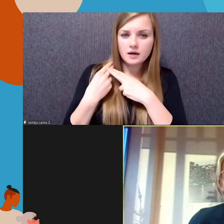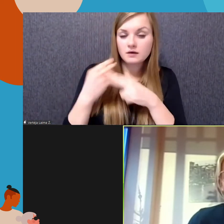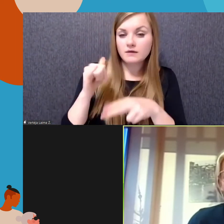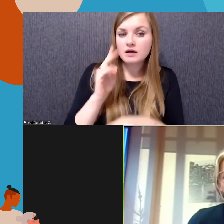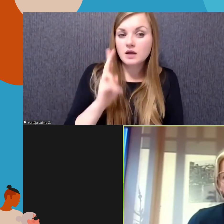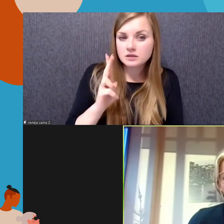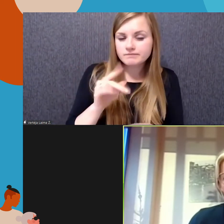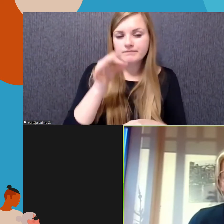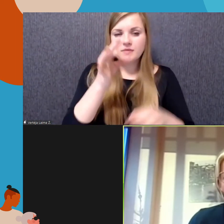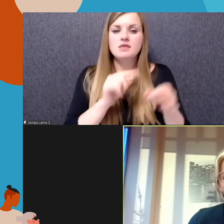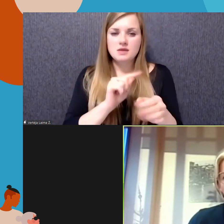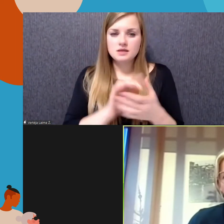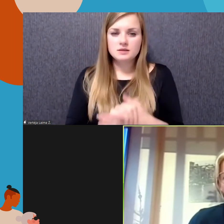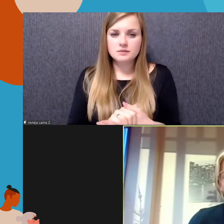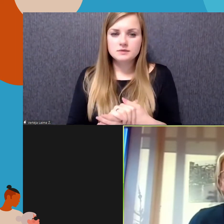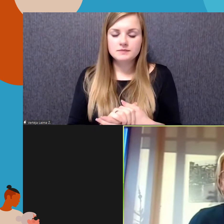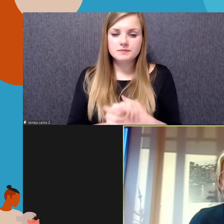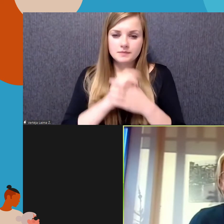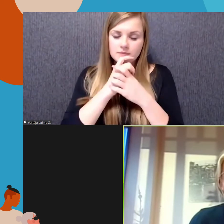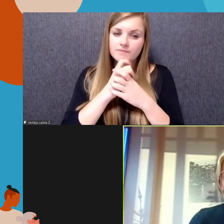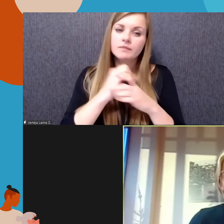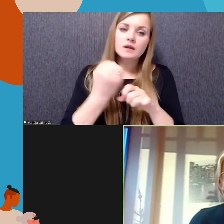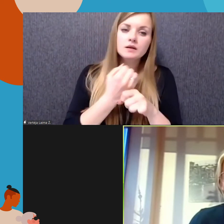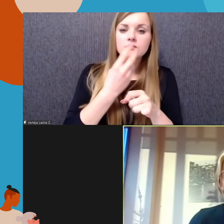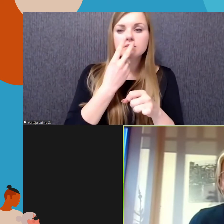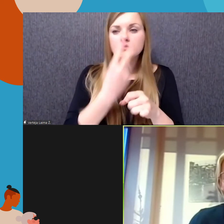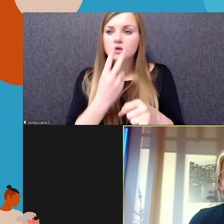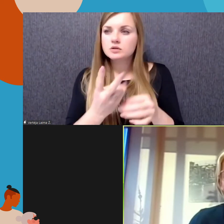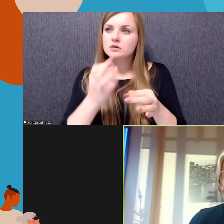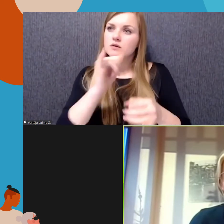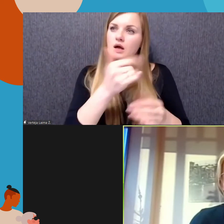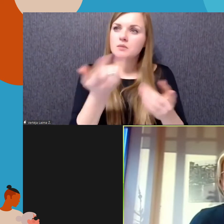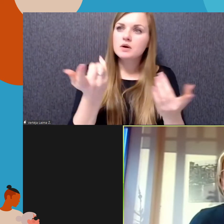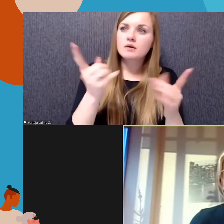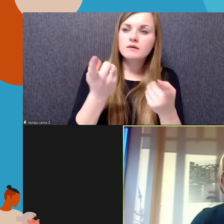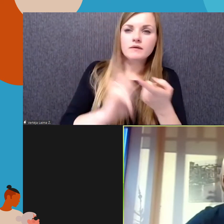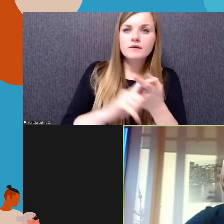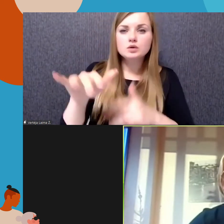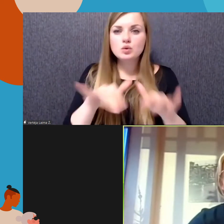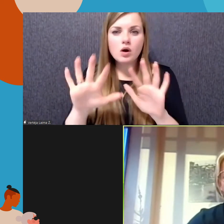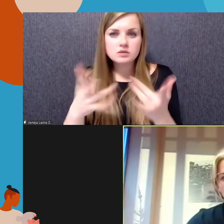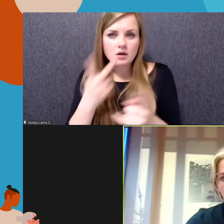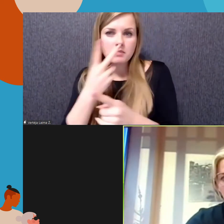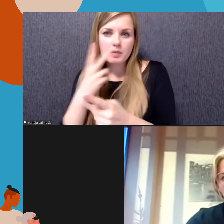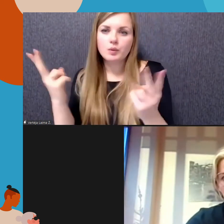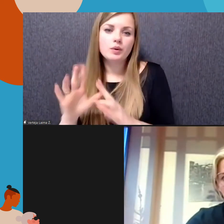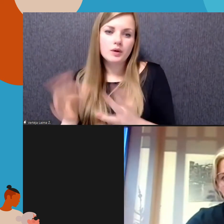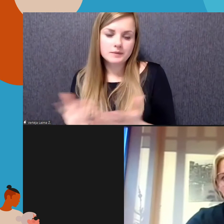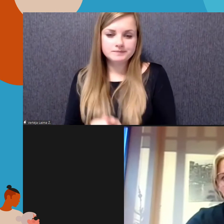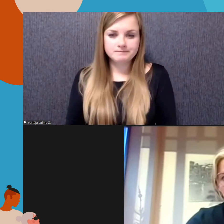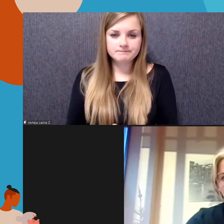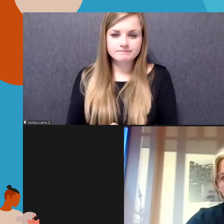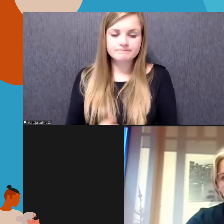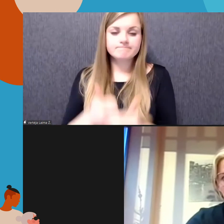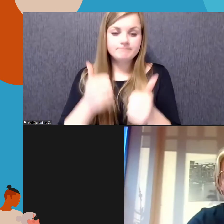has to indicate this, and only the court has the right and obligation to assess the context in